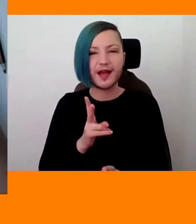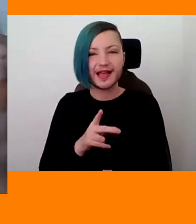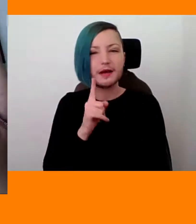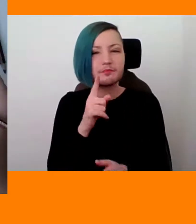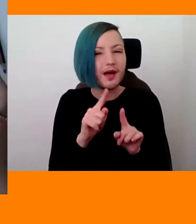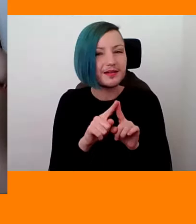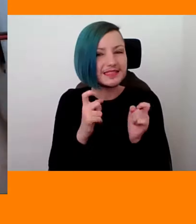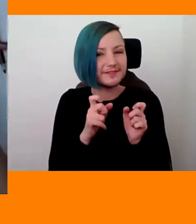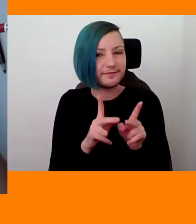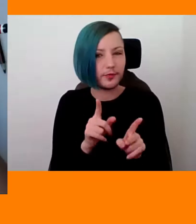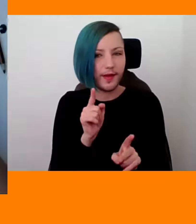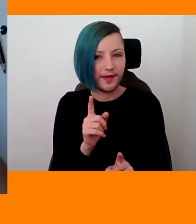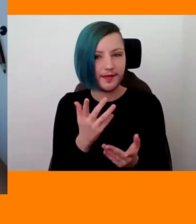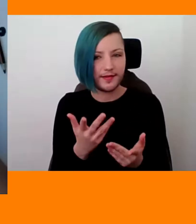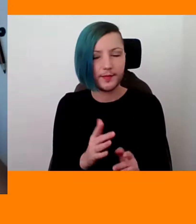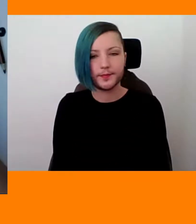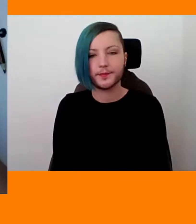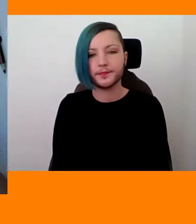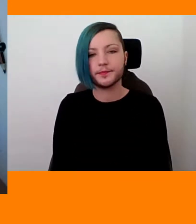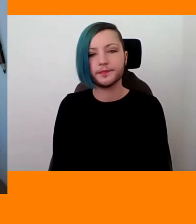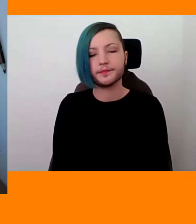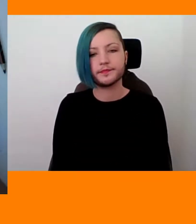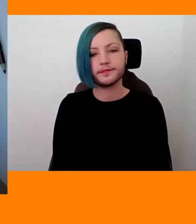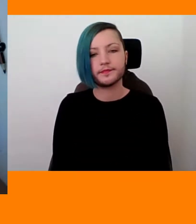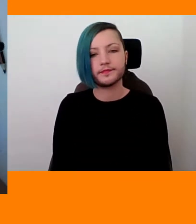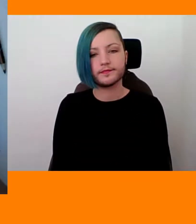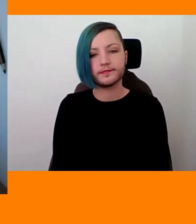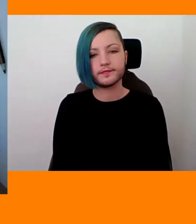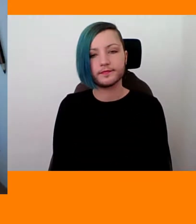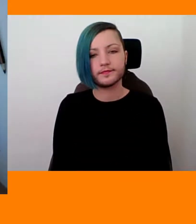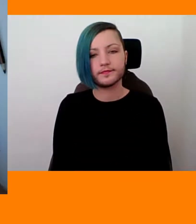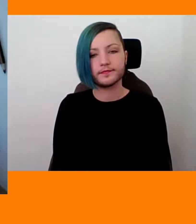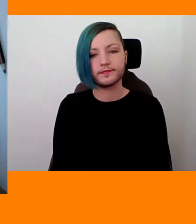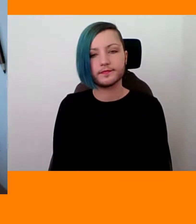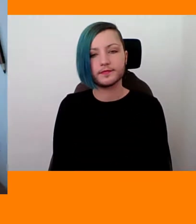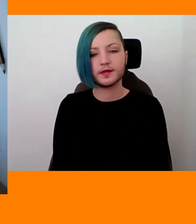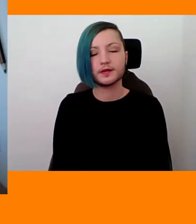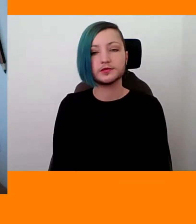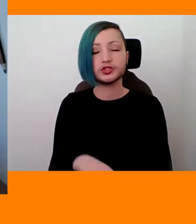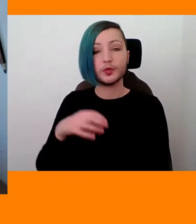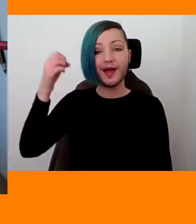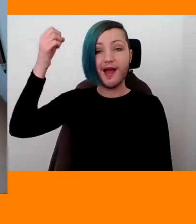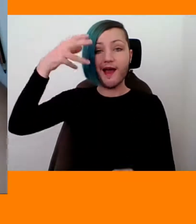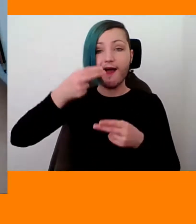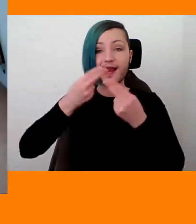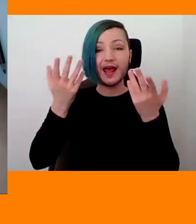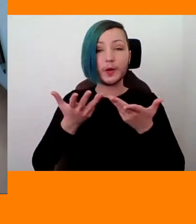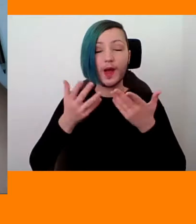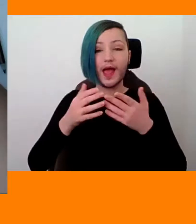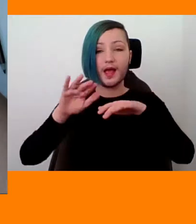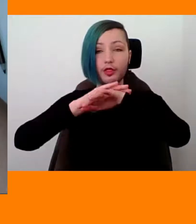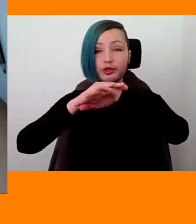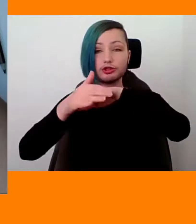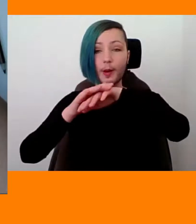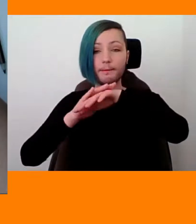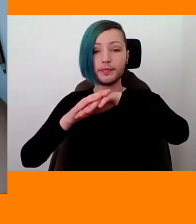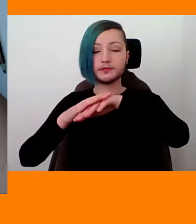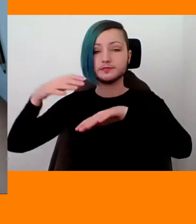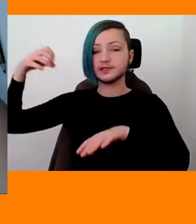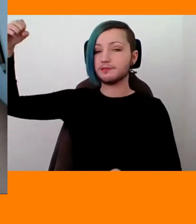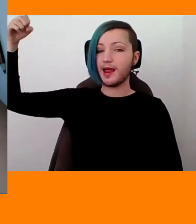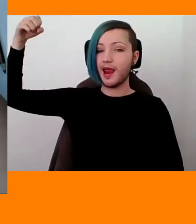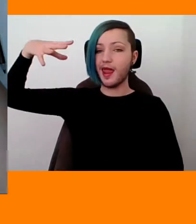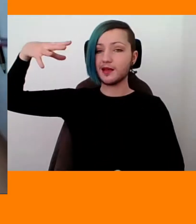different for this. What I'm going to do is my highlights are going to be at the top here, because my light source is coming